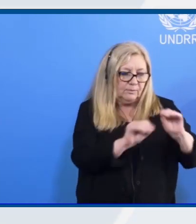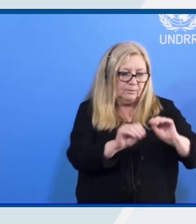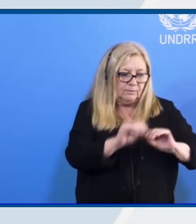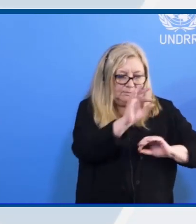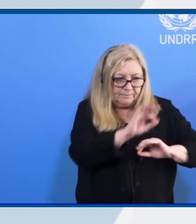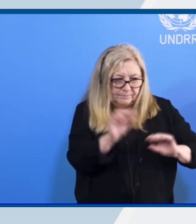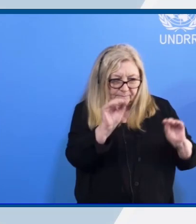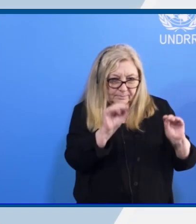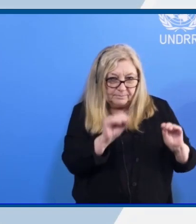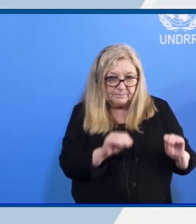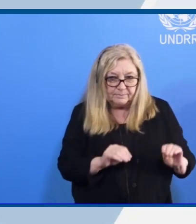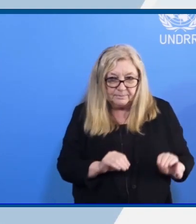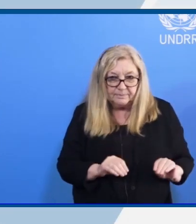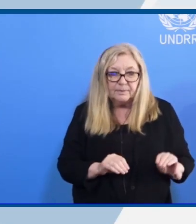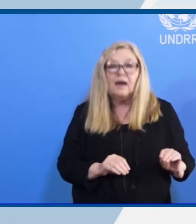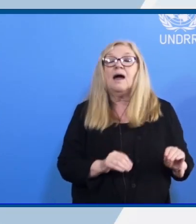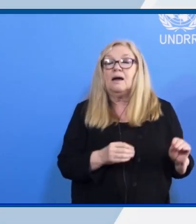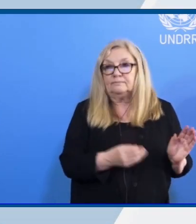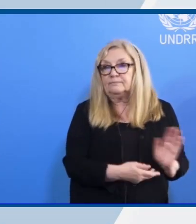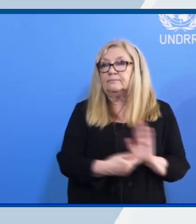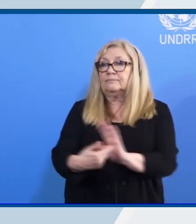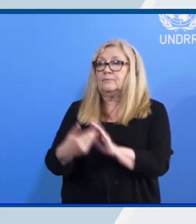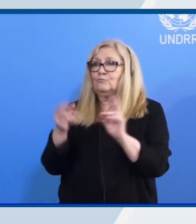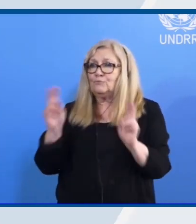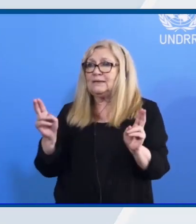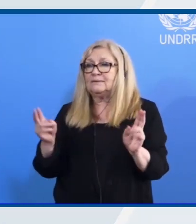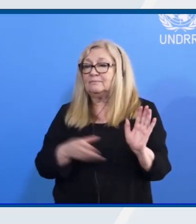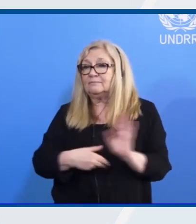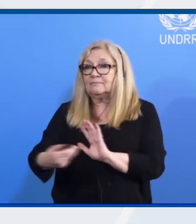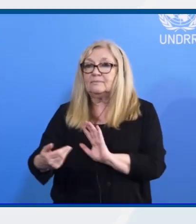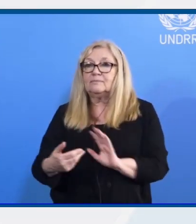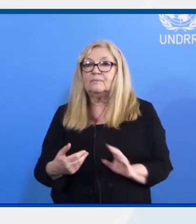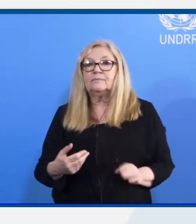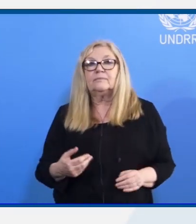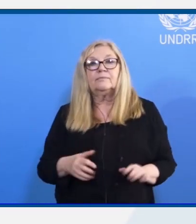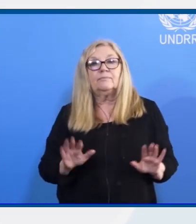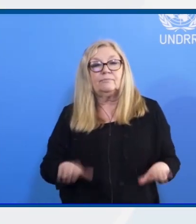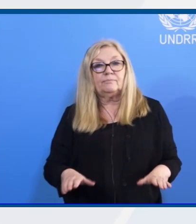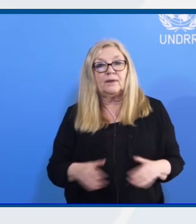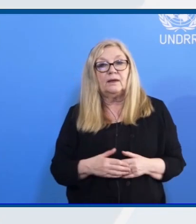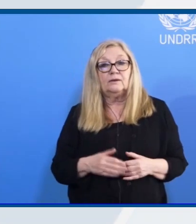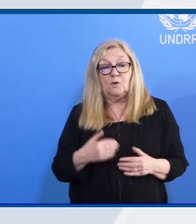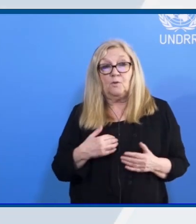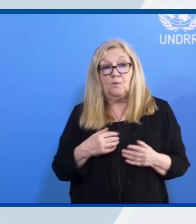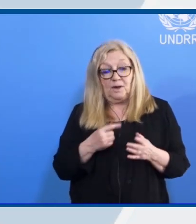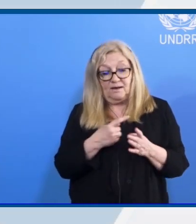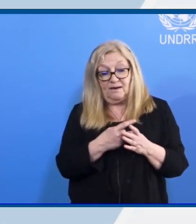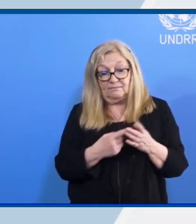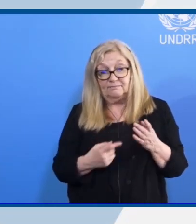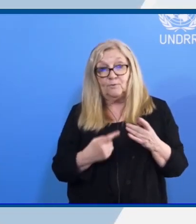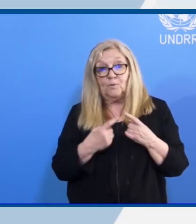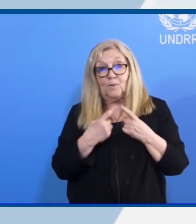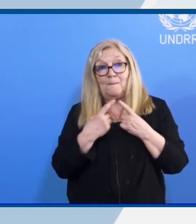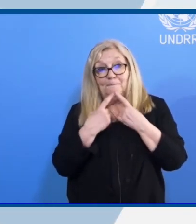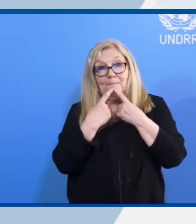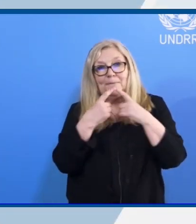local governments, and therefore being accessible to it. I still have a few housekeeping messages to leave with you, so you know what is happening